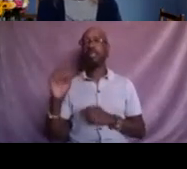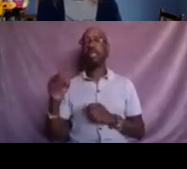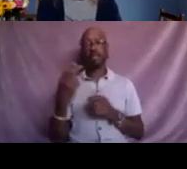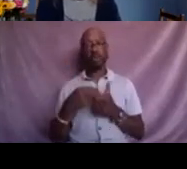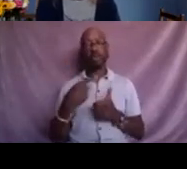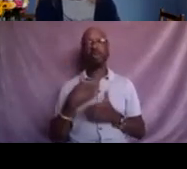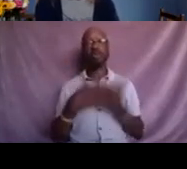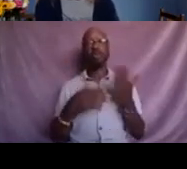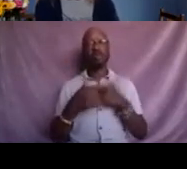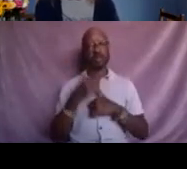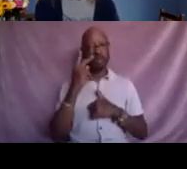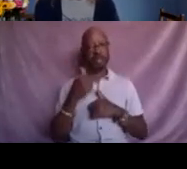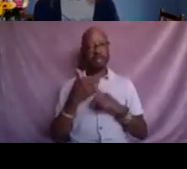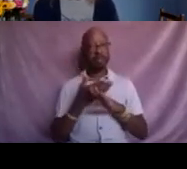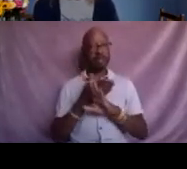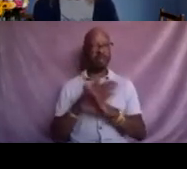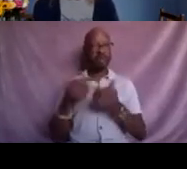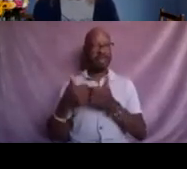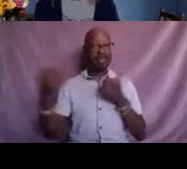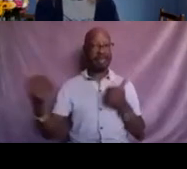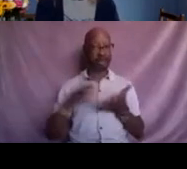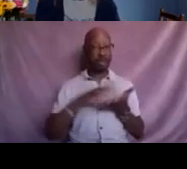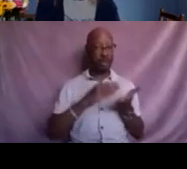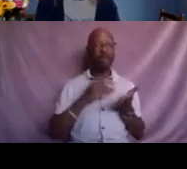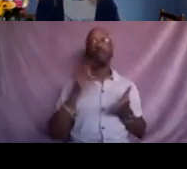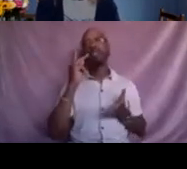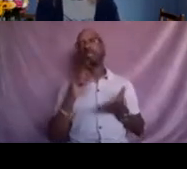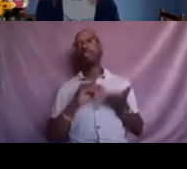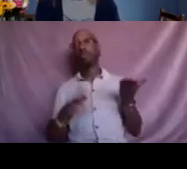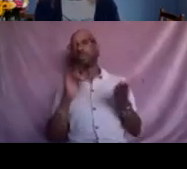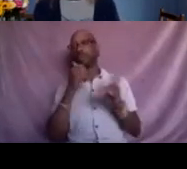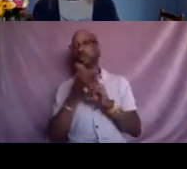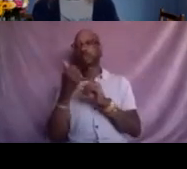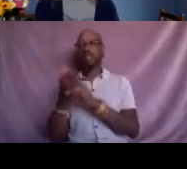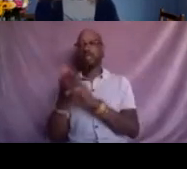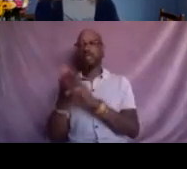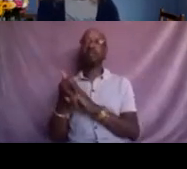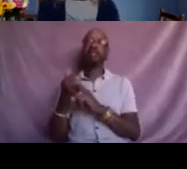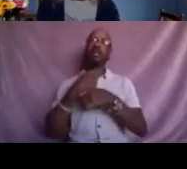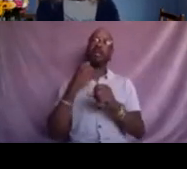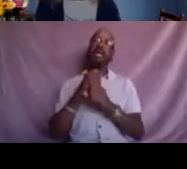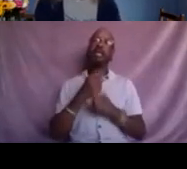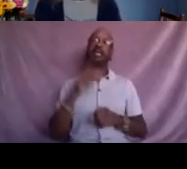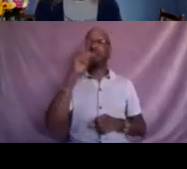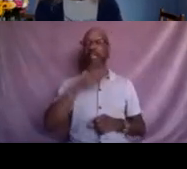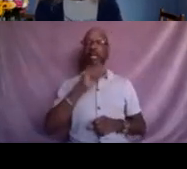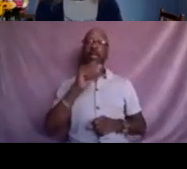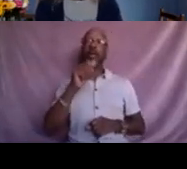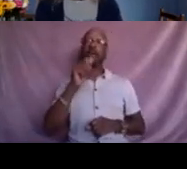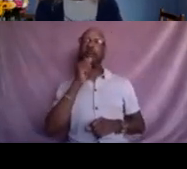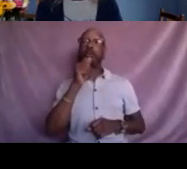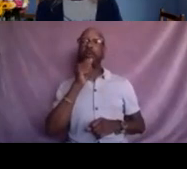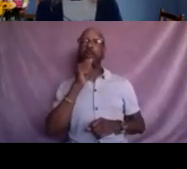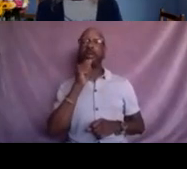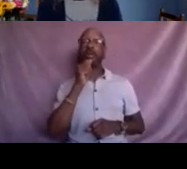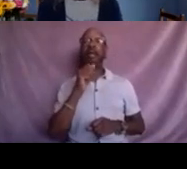even before distance learning, in-person learning, we saw students who created fake personal accounts, fake personal Google accounts, and would